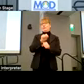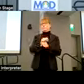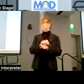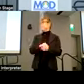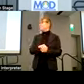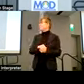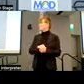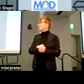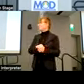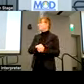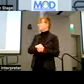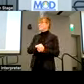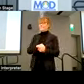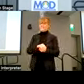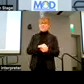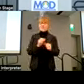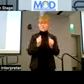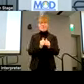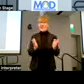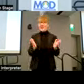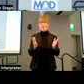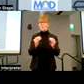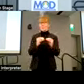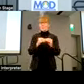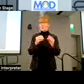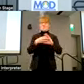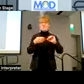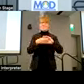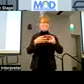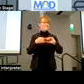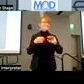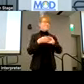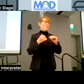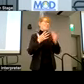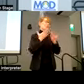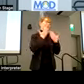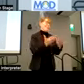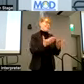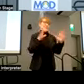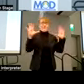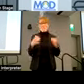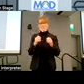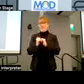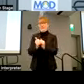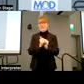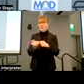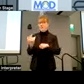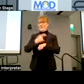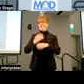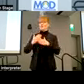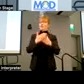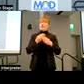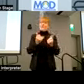So without much further ado, I just want to thank you for coming together today. Thank you for sharing this space.